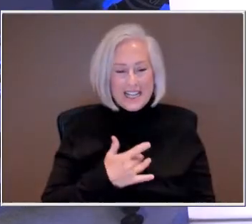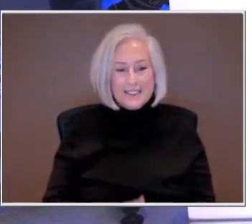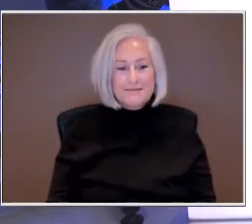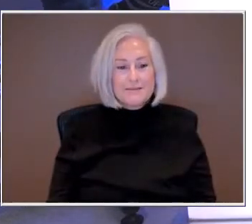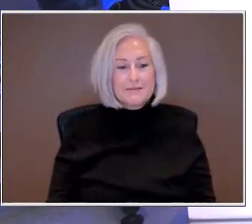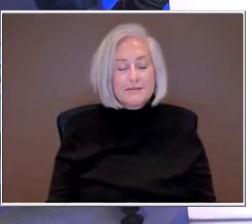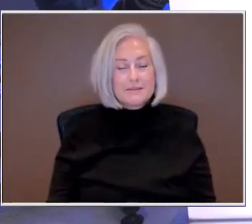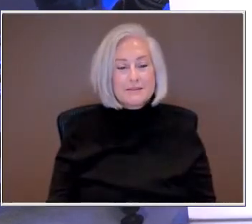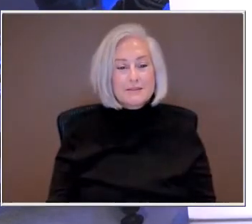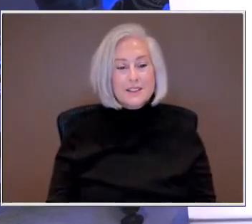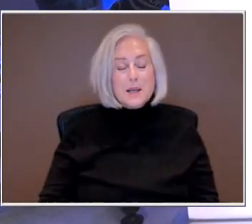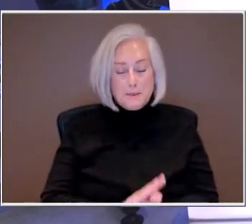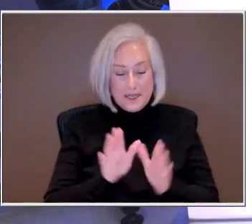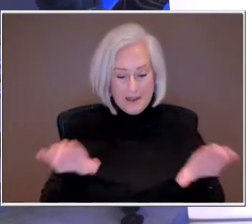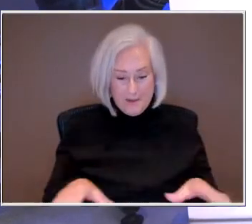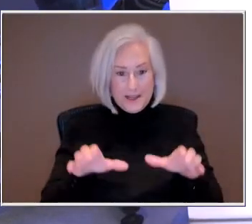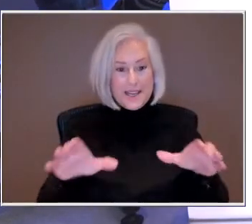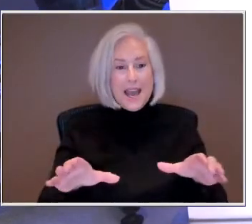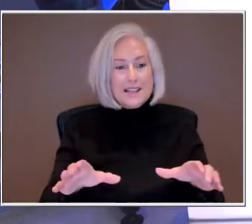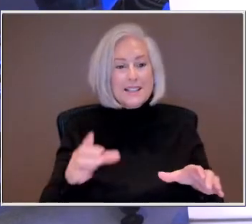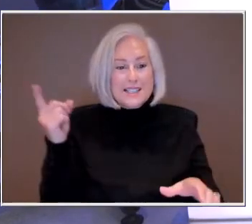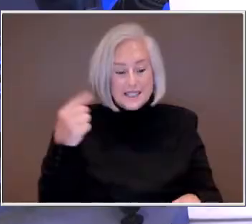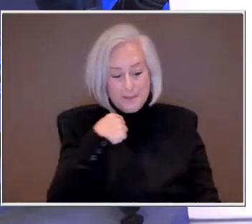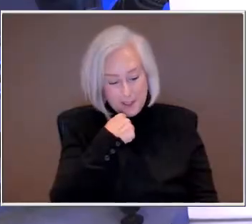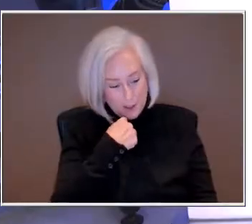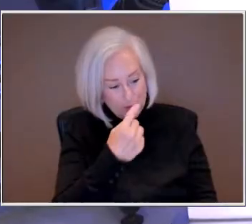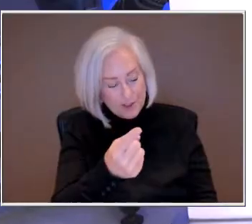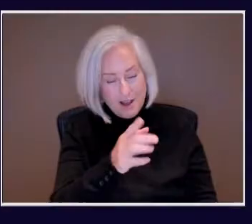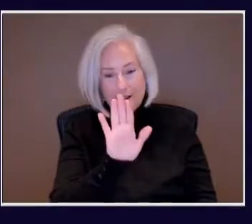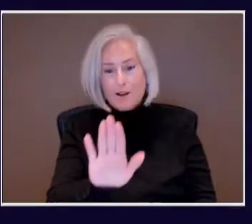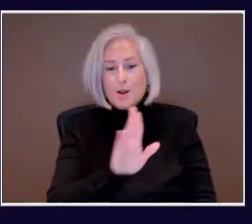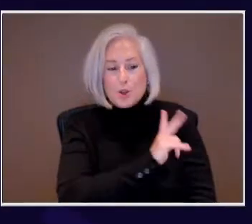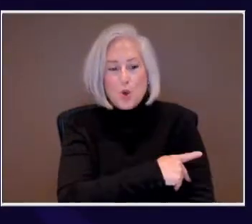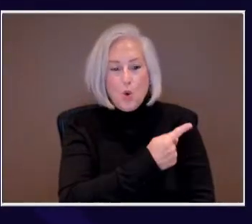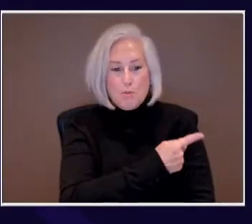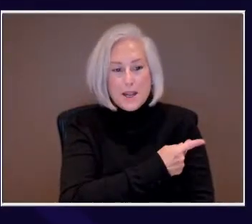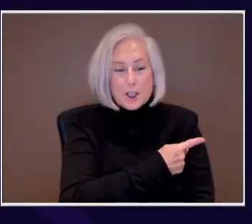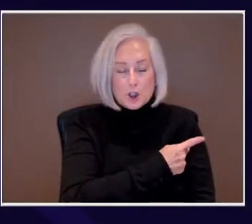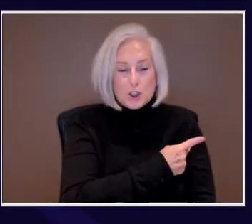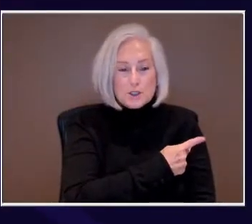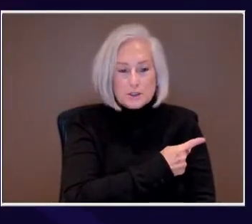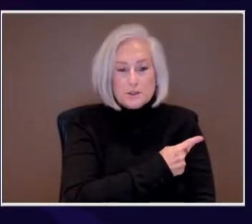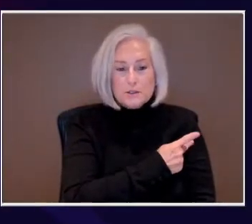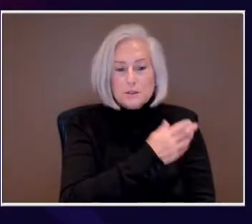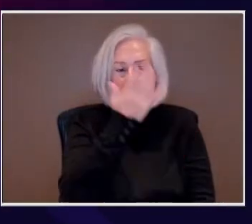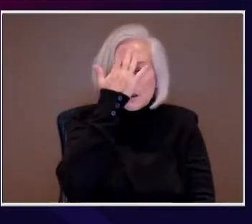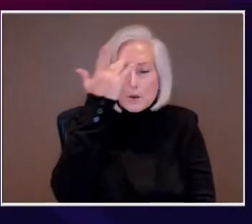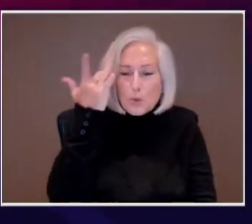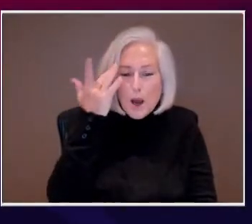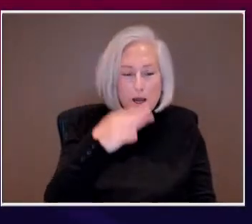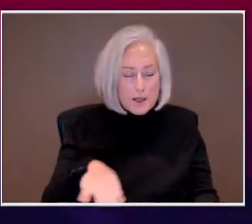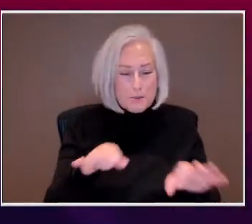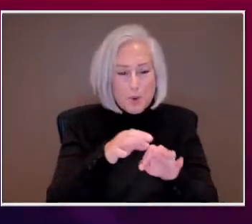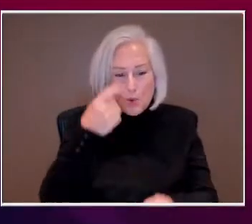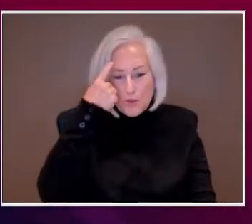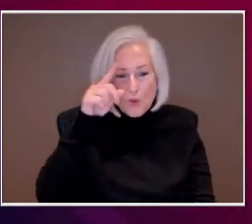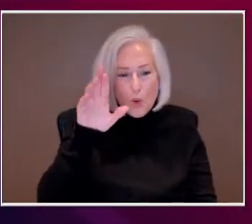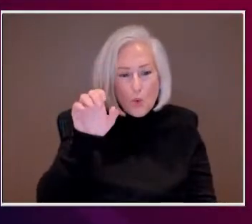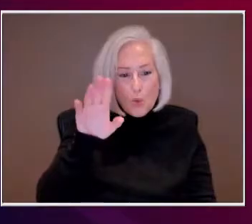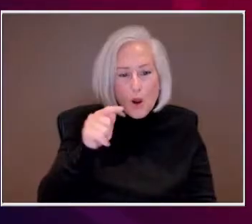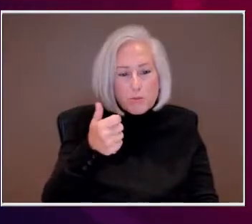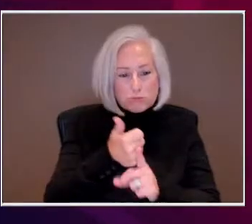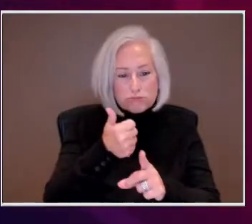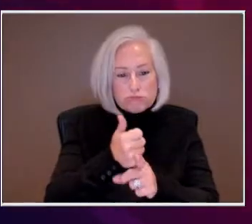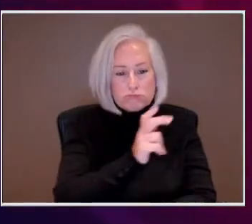Shaw, that you tell your patients leading up to possible transplant. Why was it so important for Robert as a patient to keep